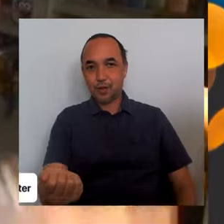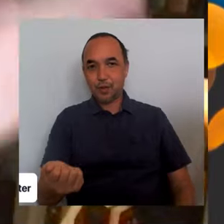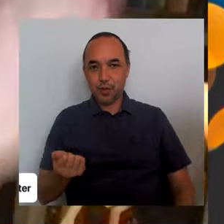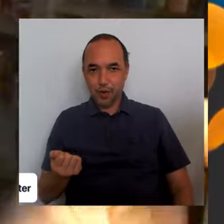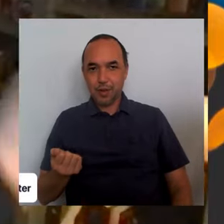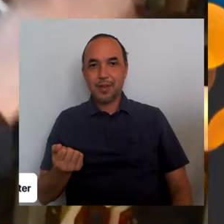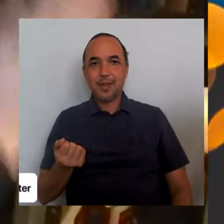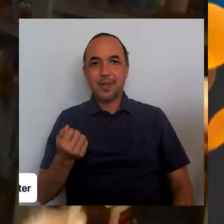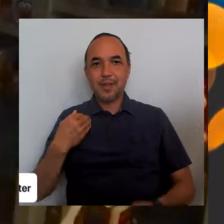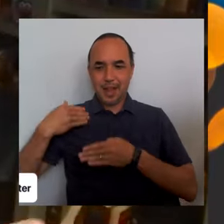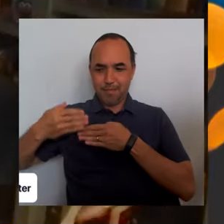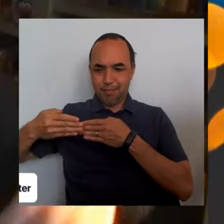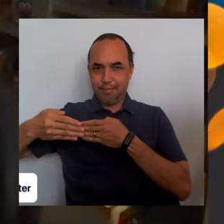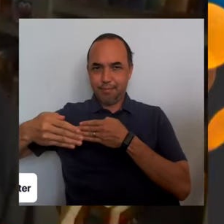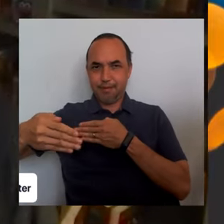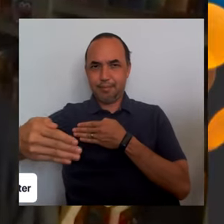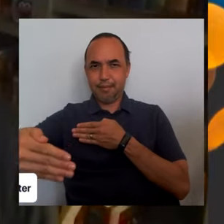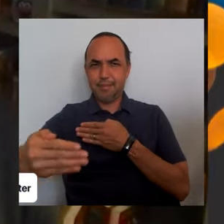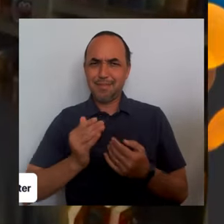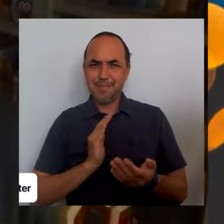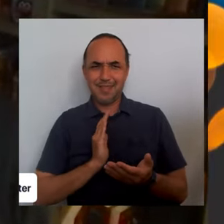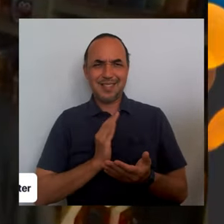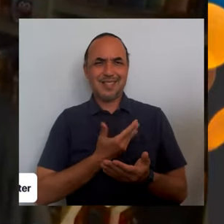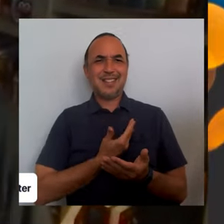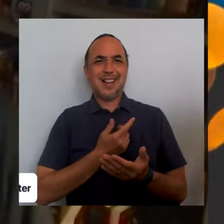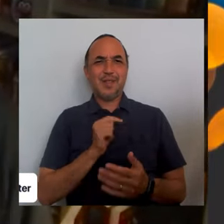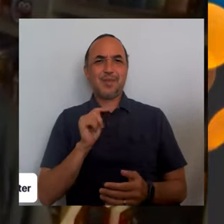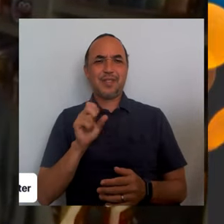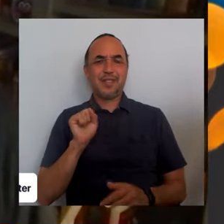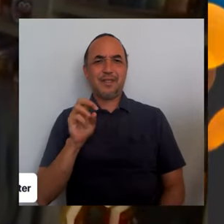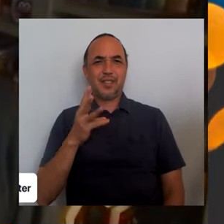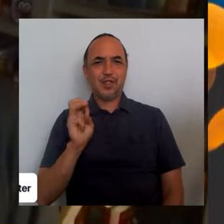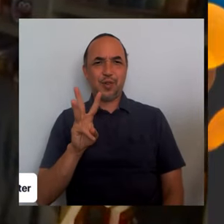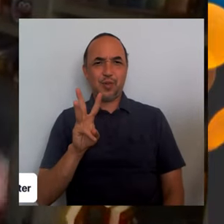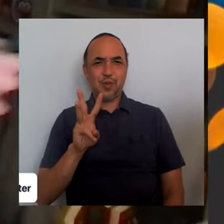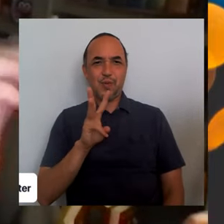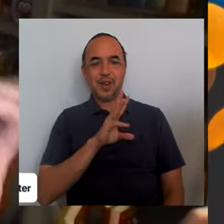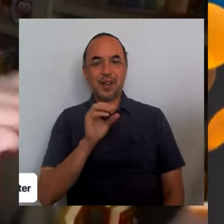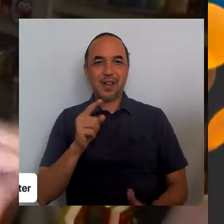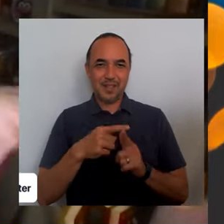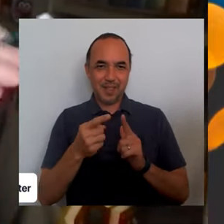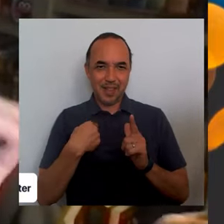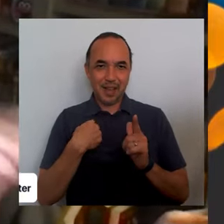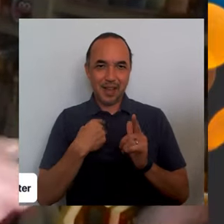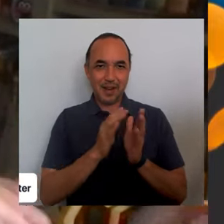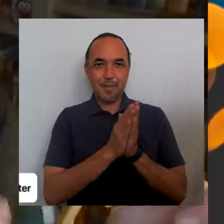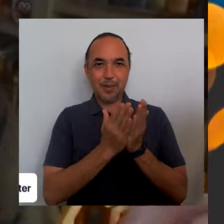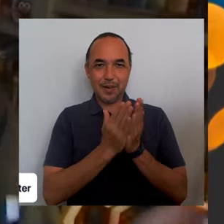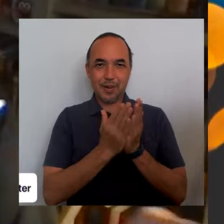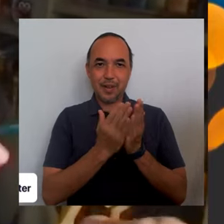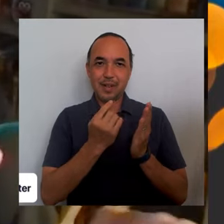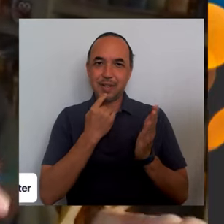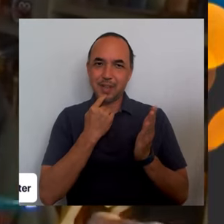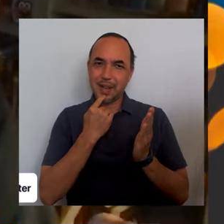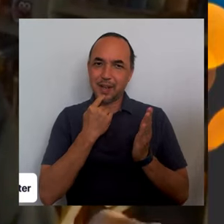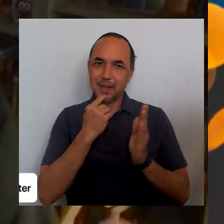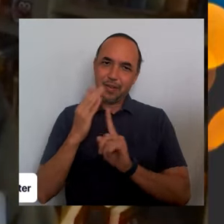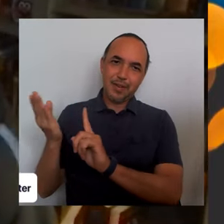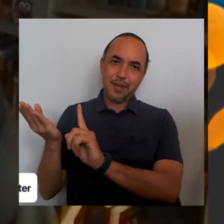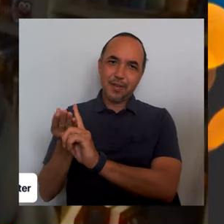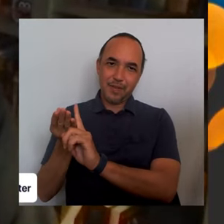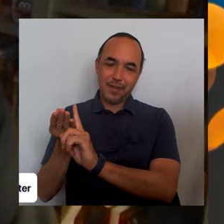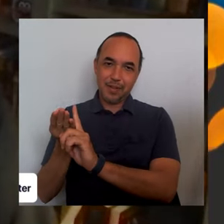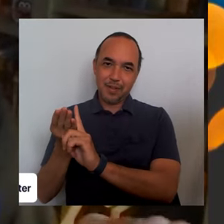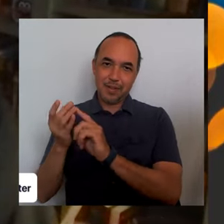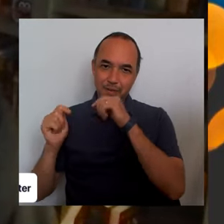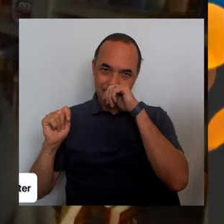hunters, ghost hunters, ghost hunters, ghost hunters. What? And then there was a notebook that said, get taps to come here and raise